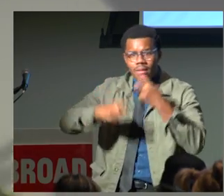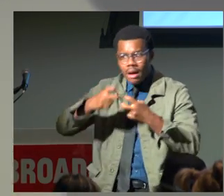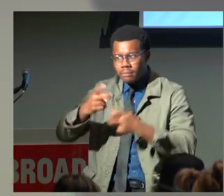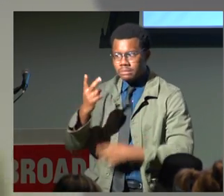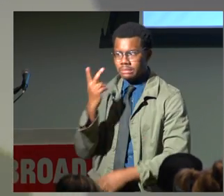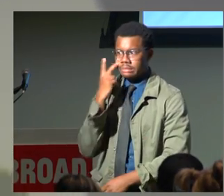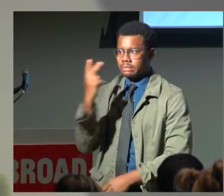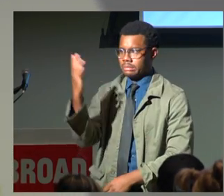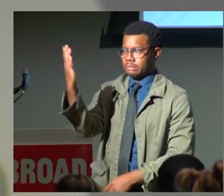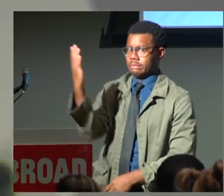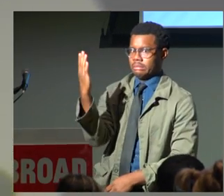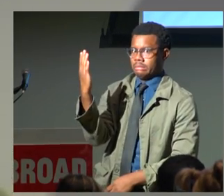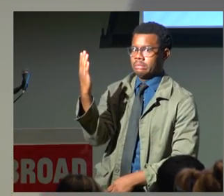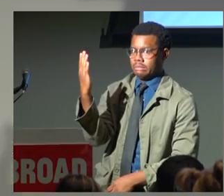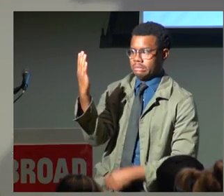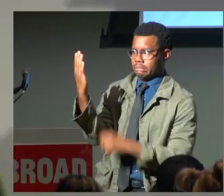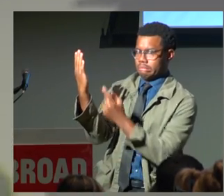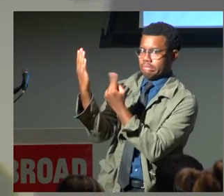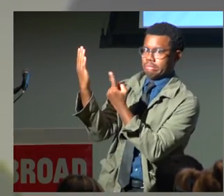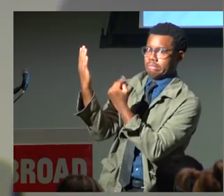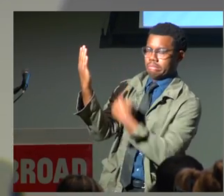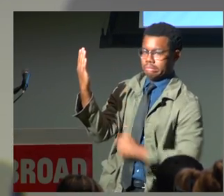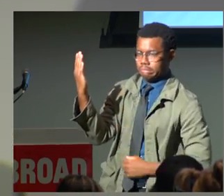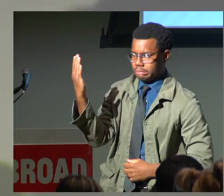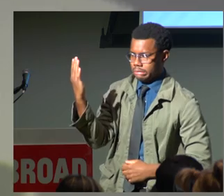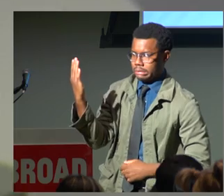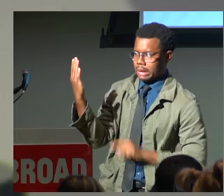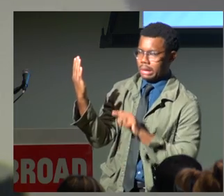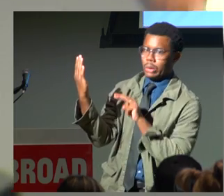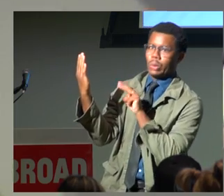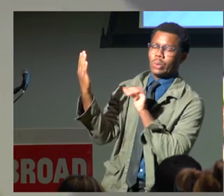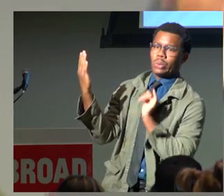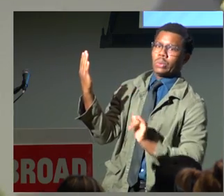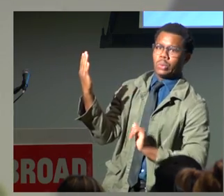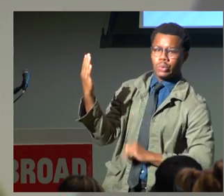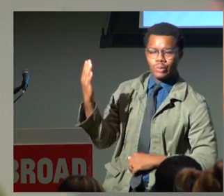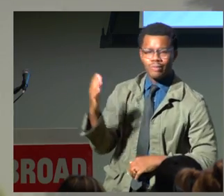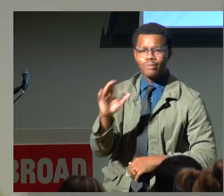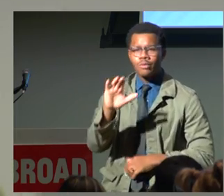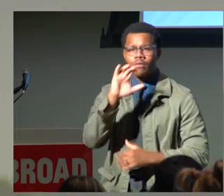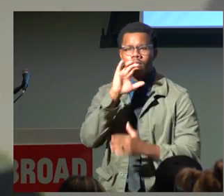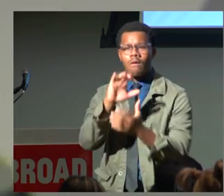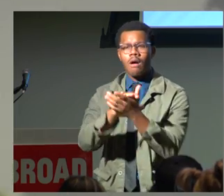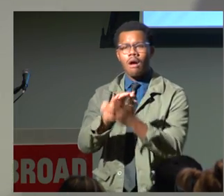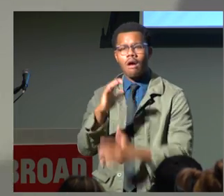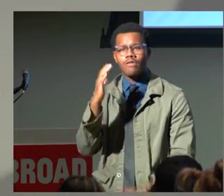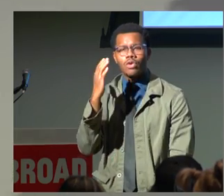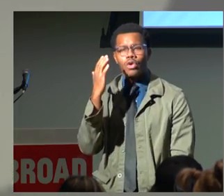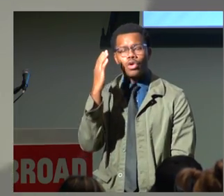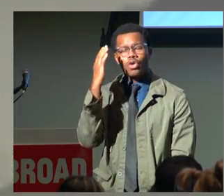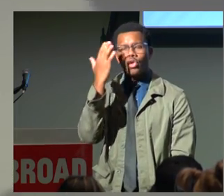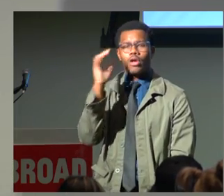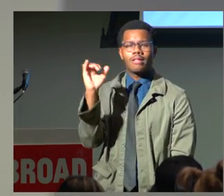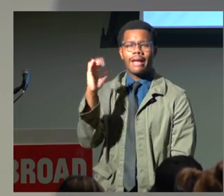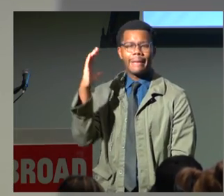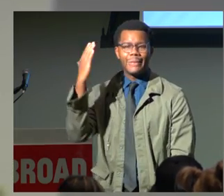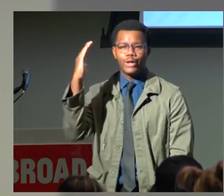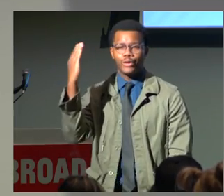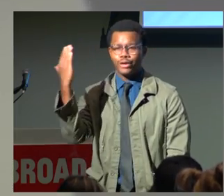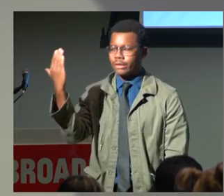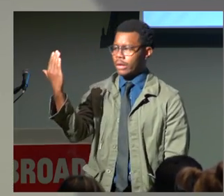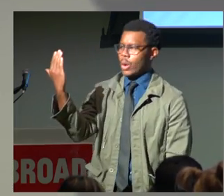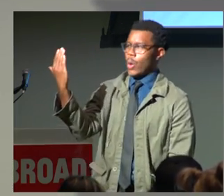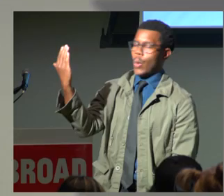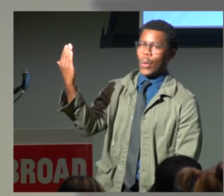face to face with the fragility of yourself. Like your wife becomes a mirror reflection of you,